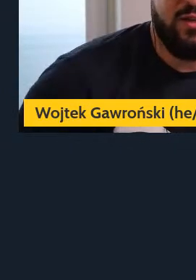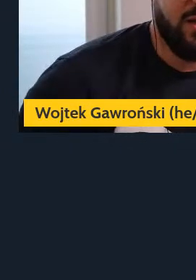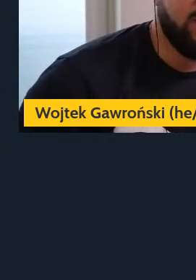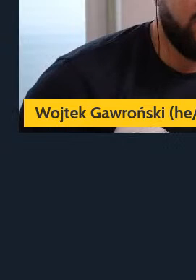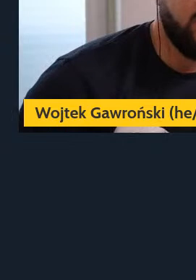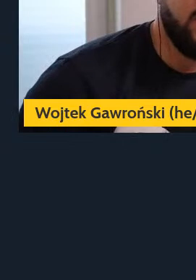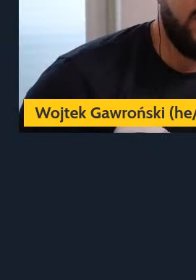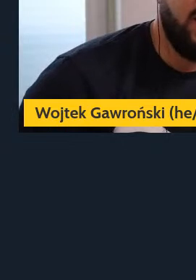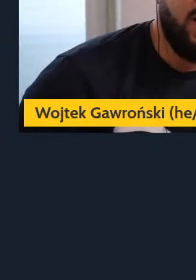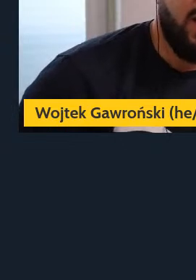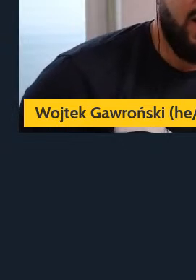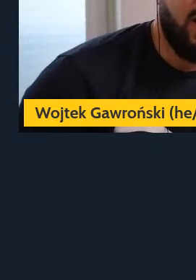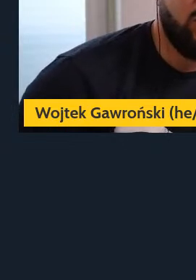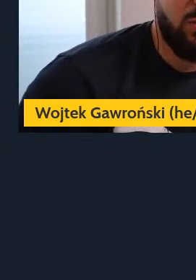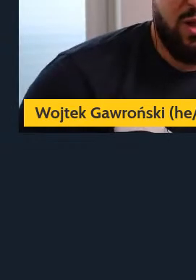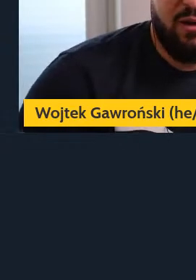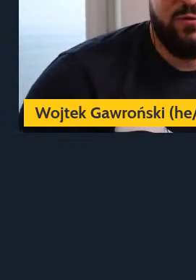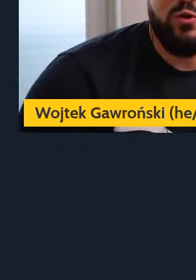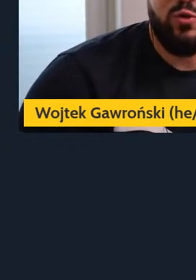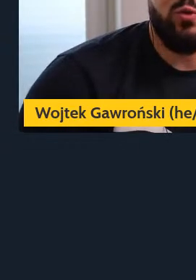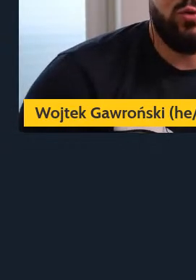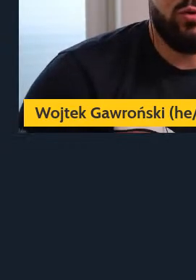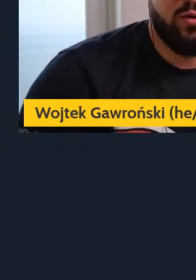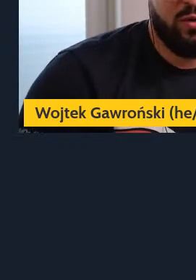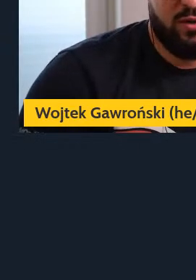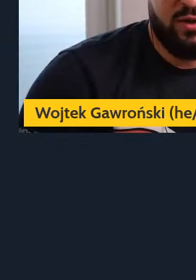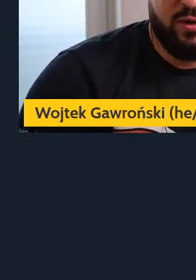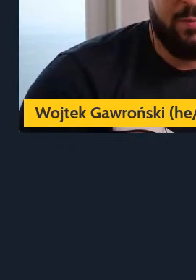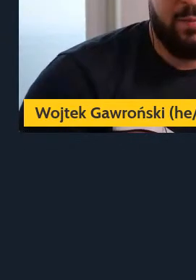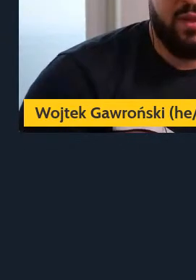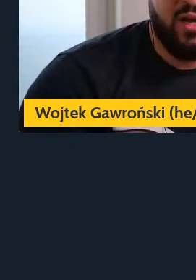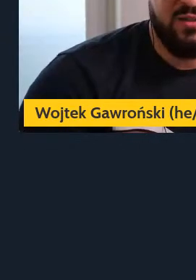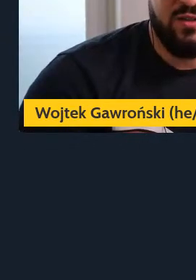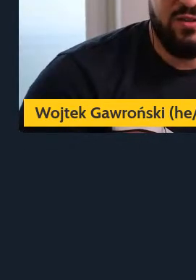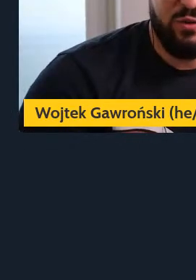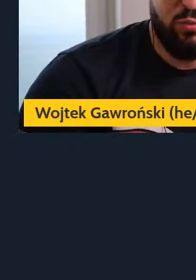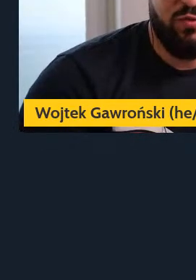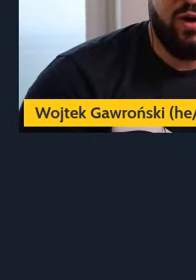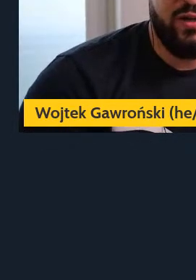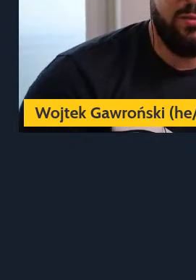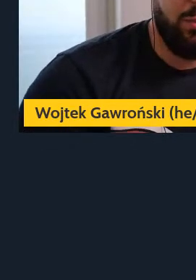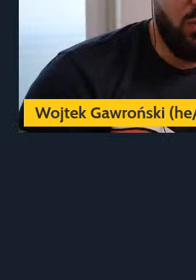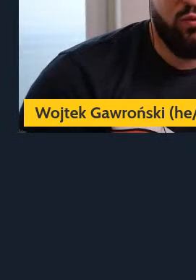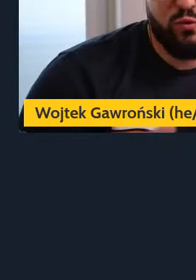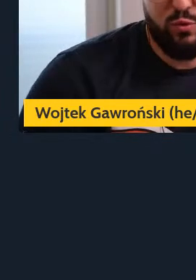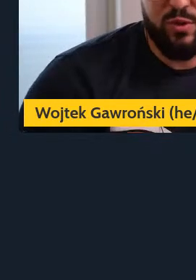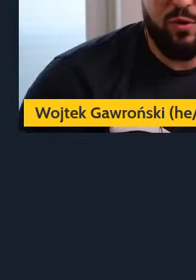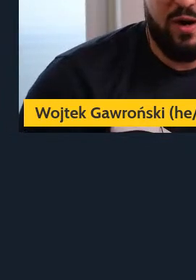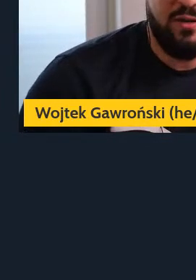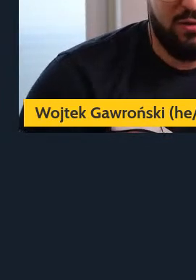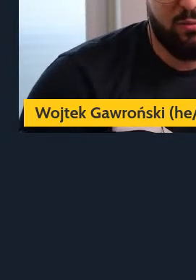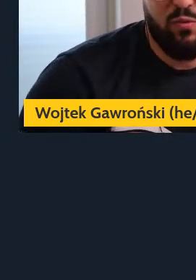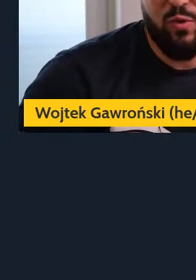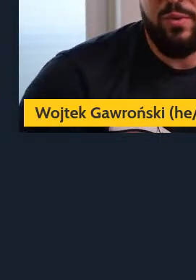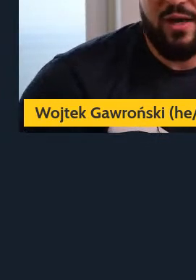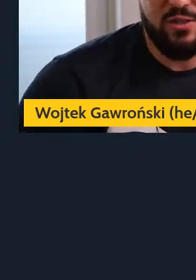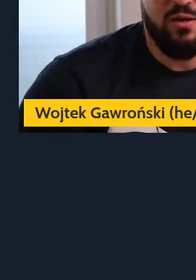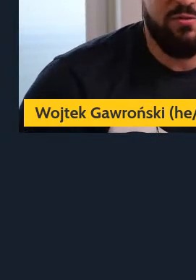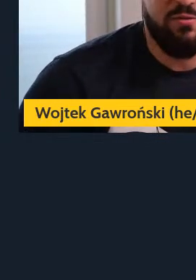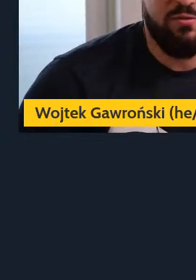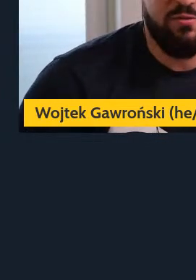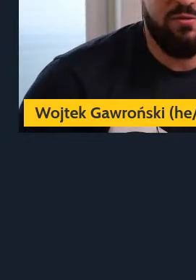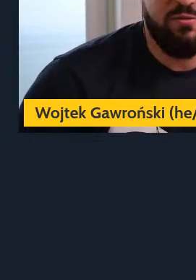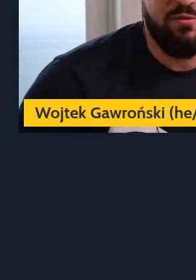stated at the end, obviously, and we will have 2 answers to provide. Both should be correct, and both will be